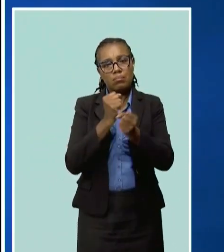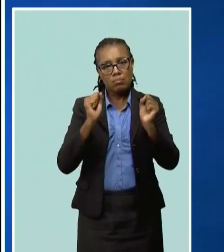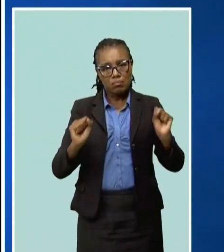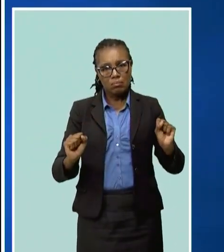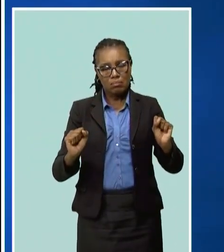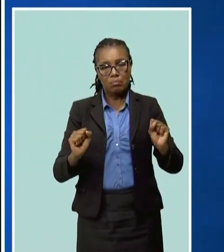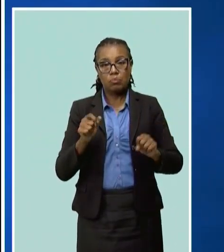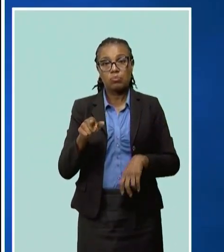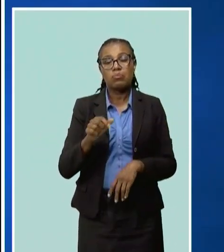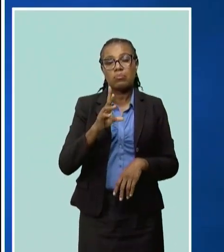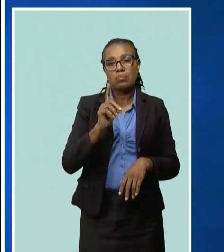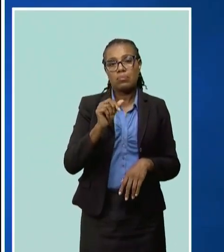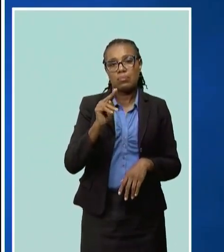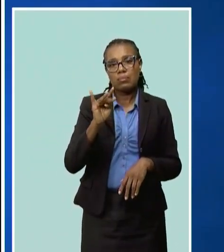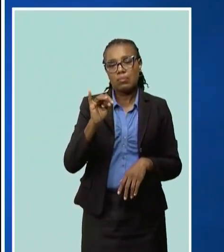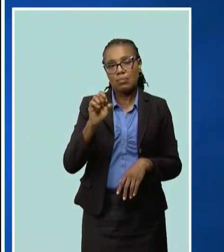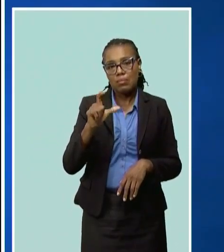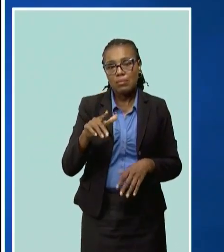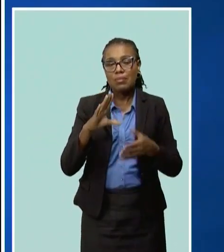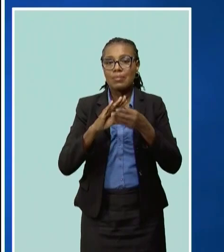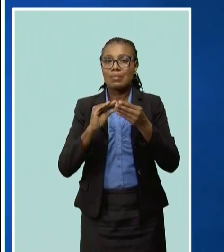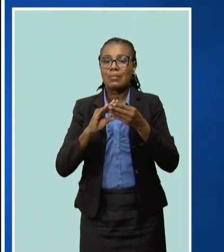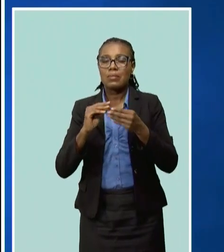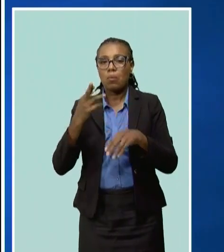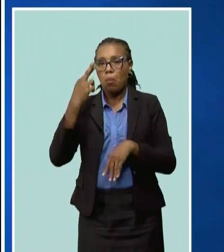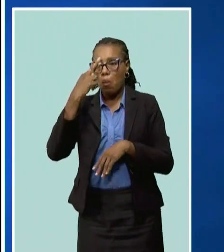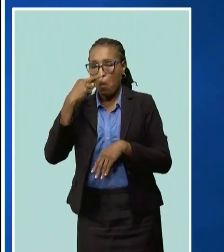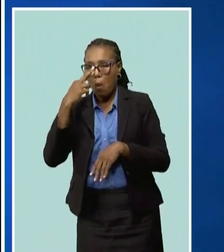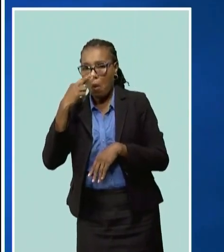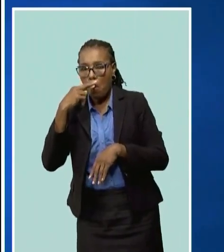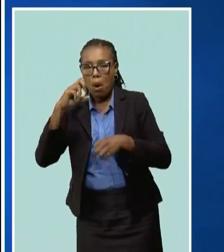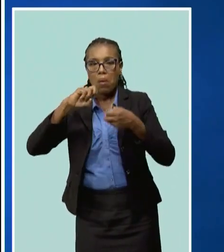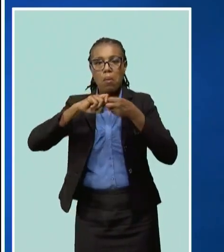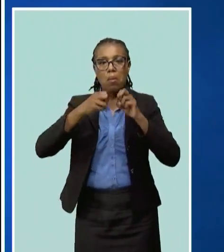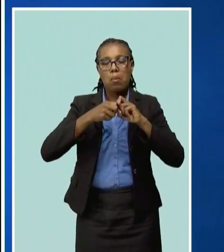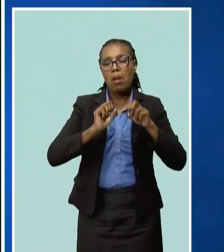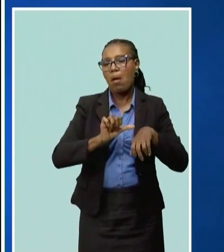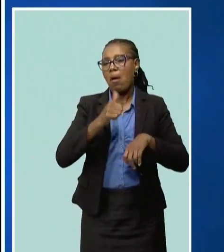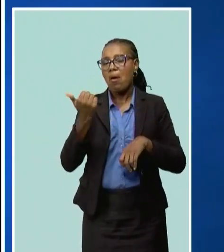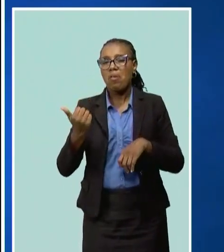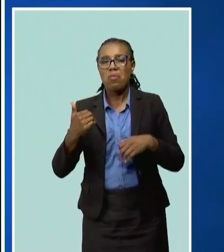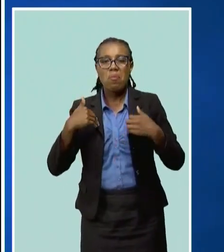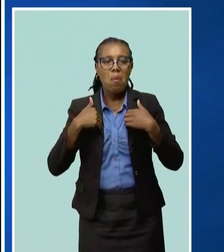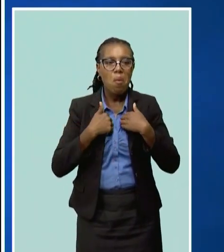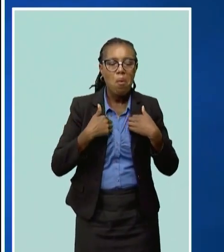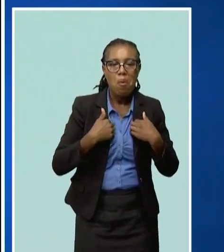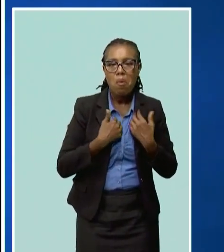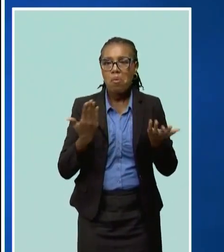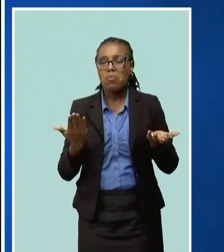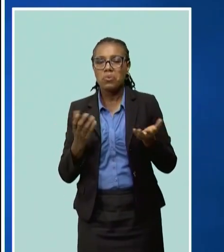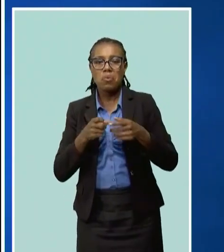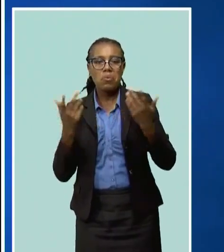Carla Daniel, blames a rodent problem in the south of the island and other predators for negatively impacting the number of hatchlings